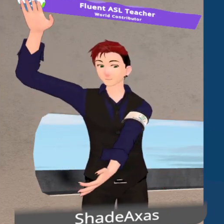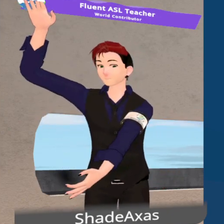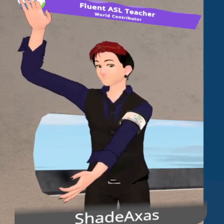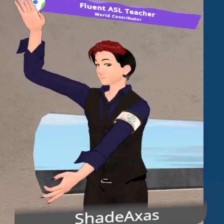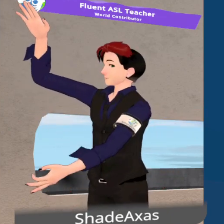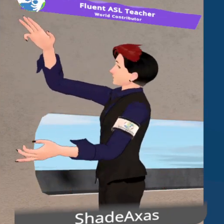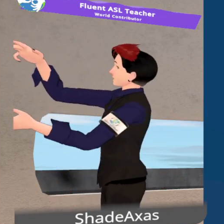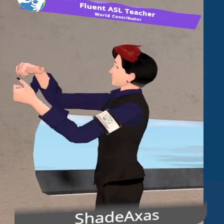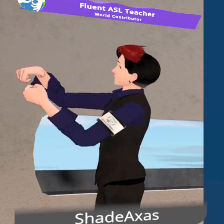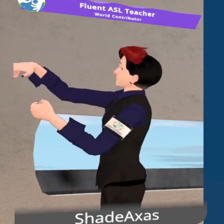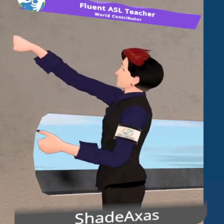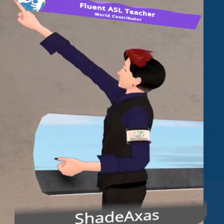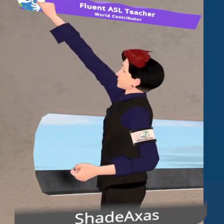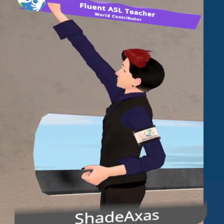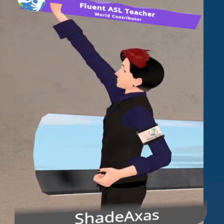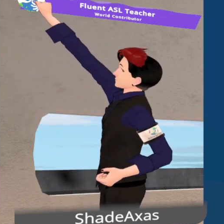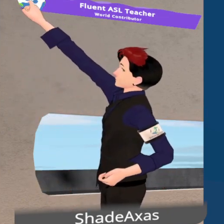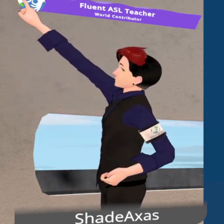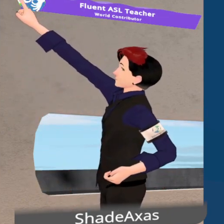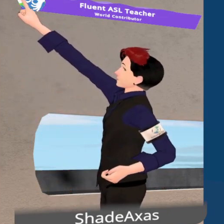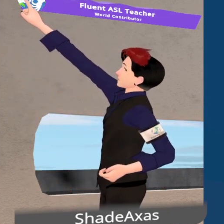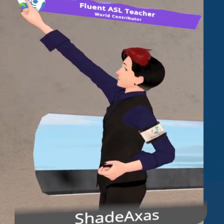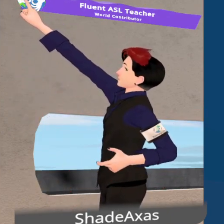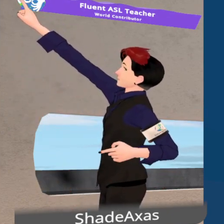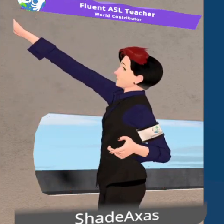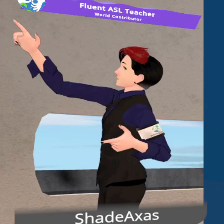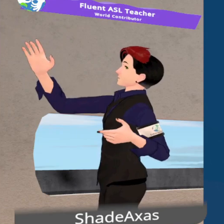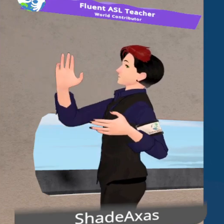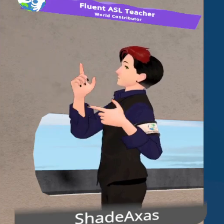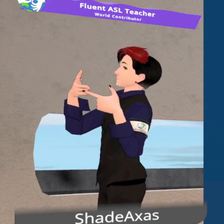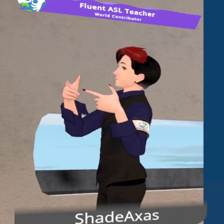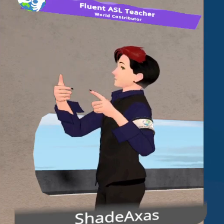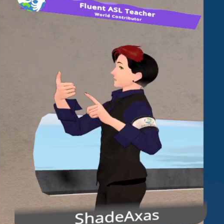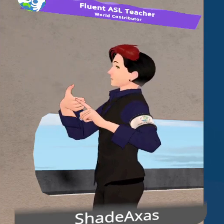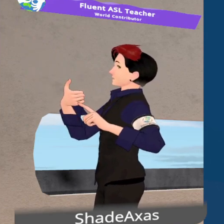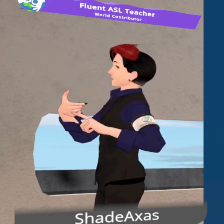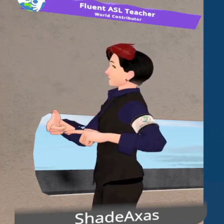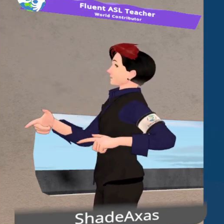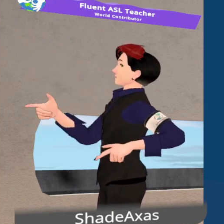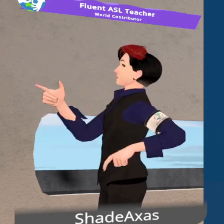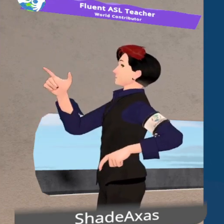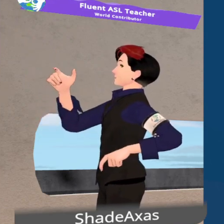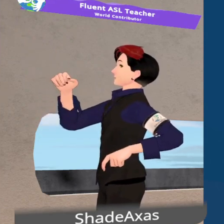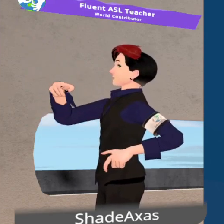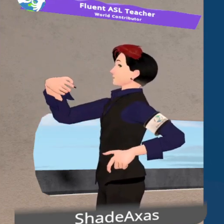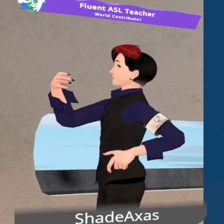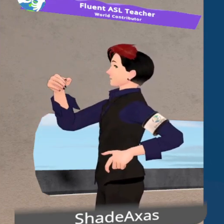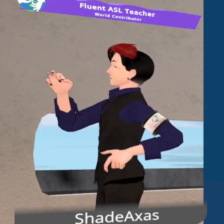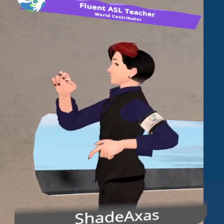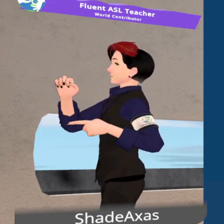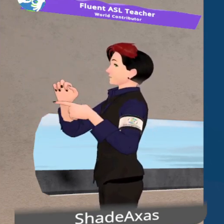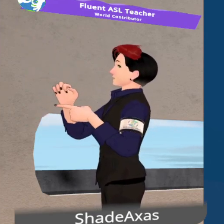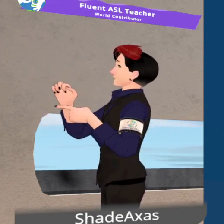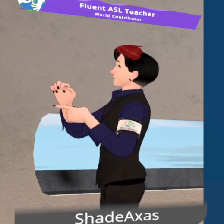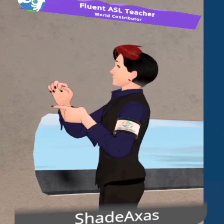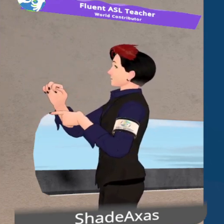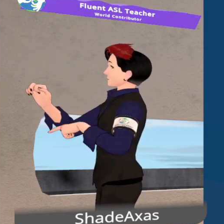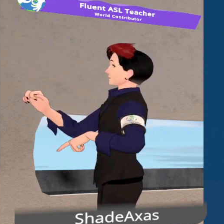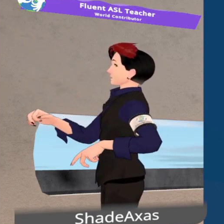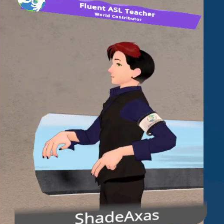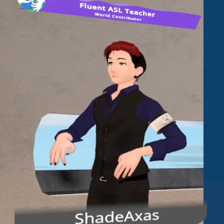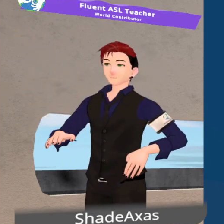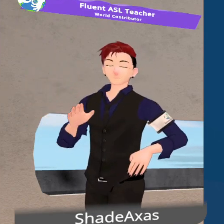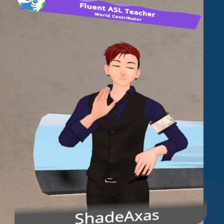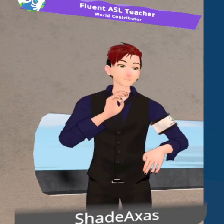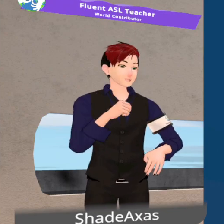So, recap of everything we've learned. We did a definition of terms. We talked about sign language itself. We talked about ASL PSE